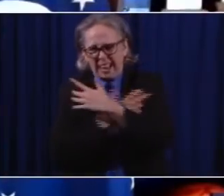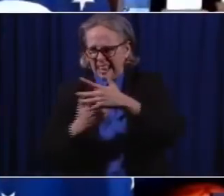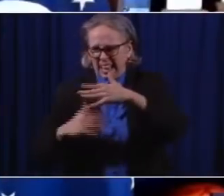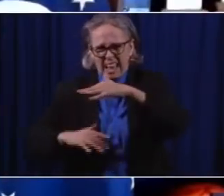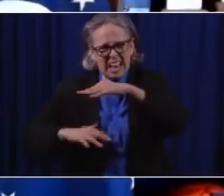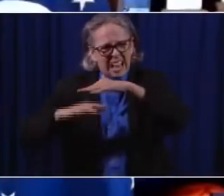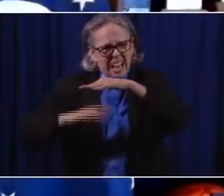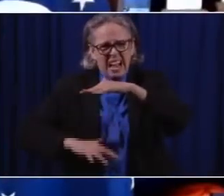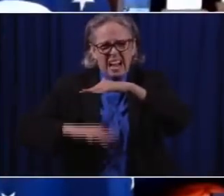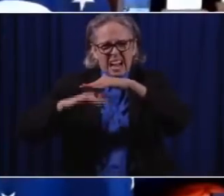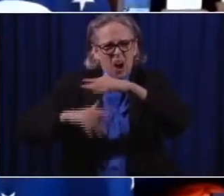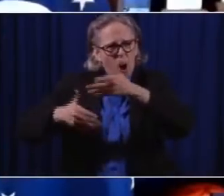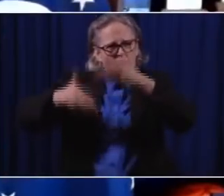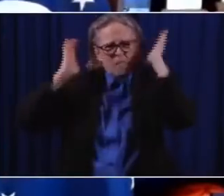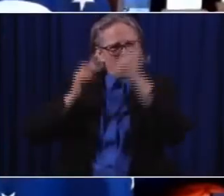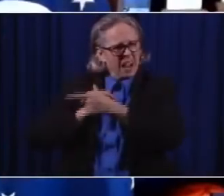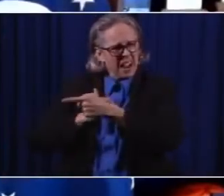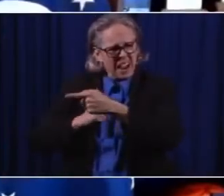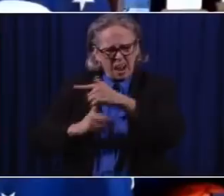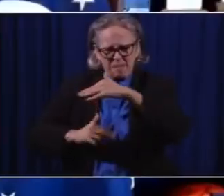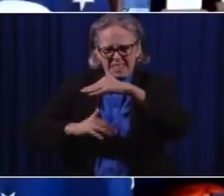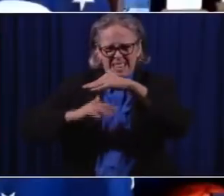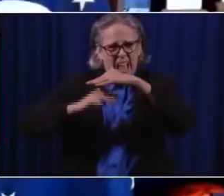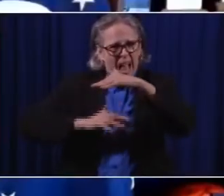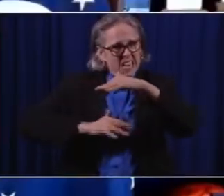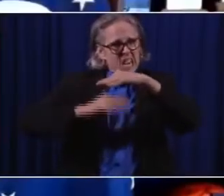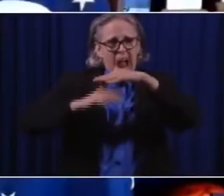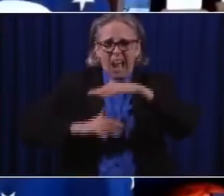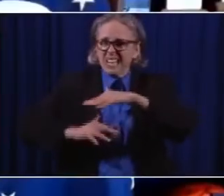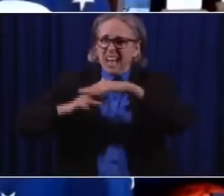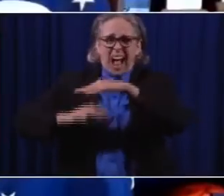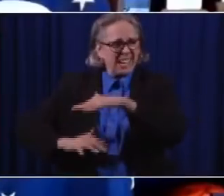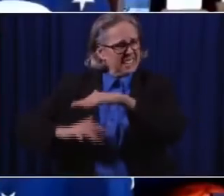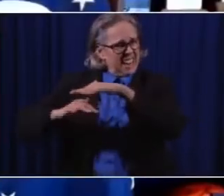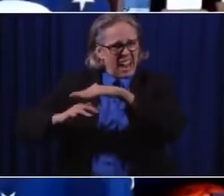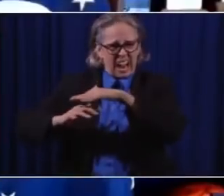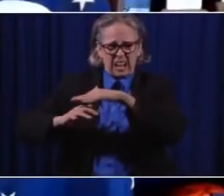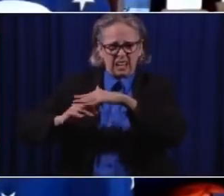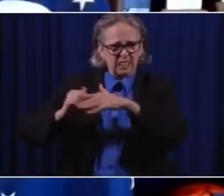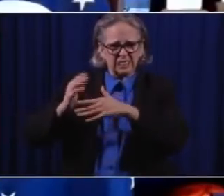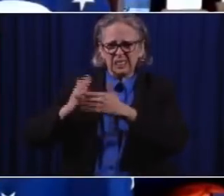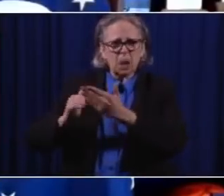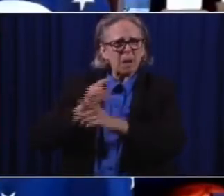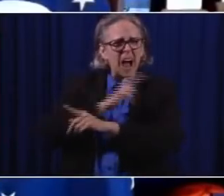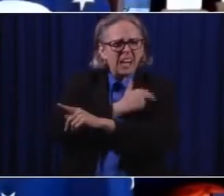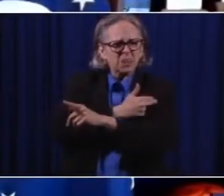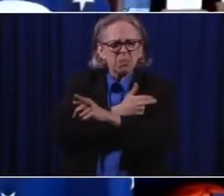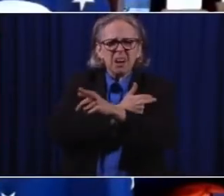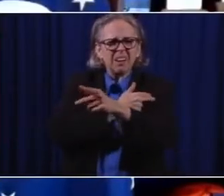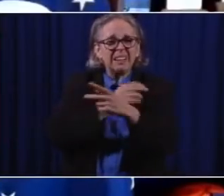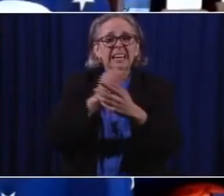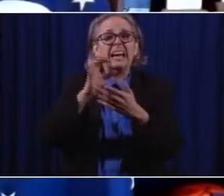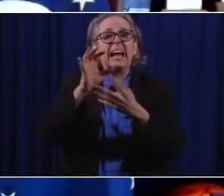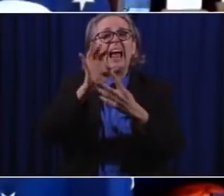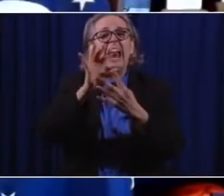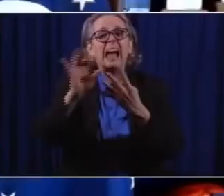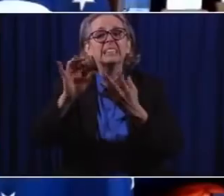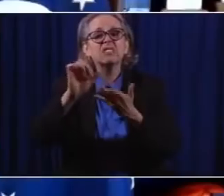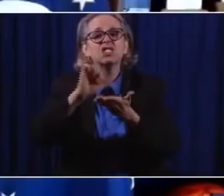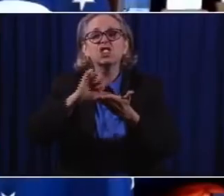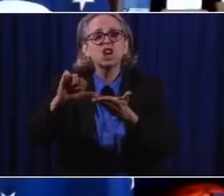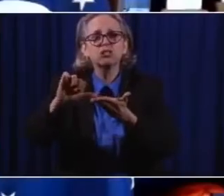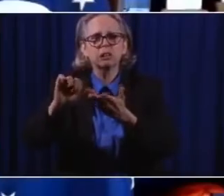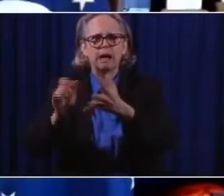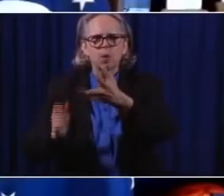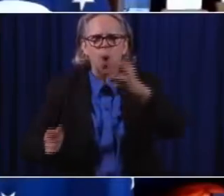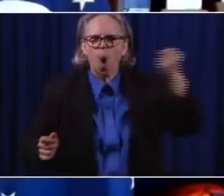that some already have pulled back on elective surgeries, and not, you know, fully prepare the people